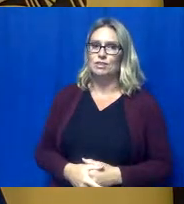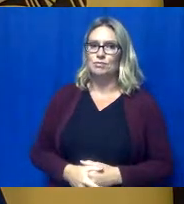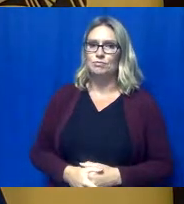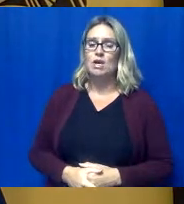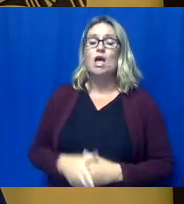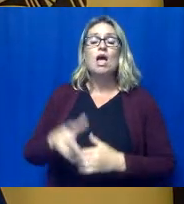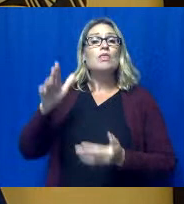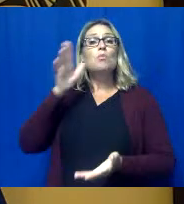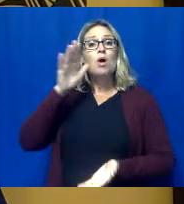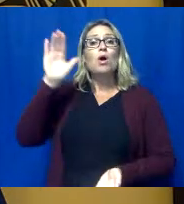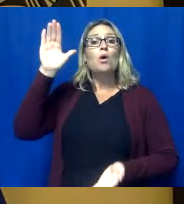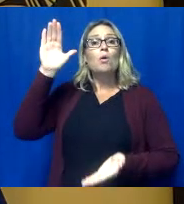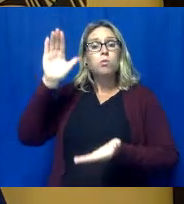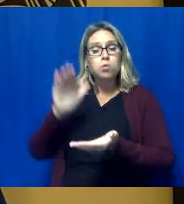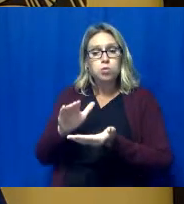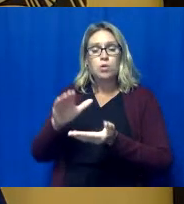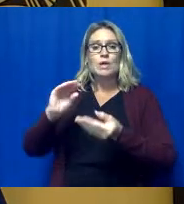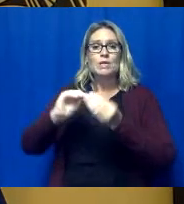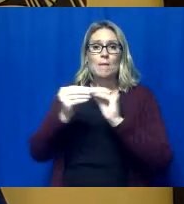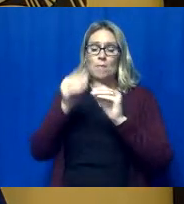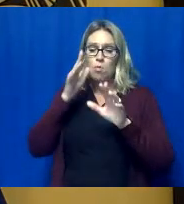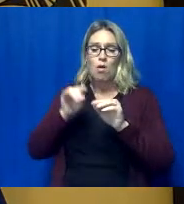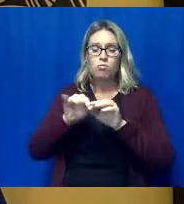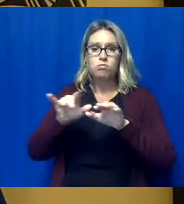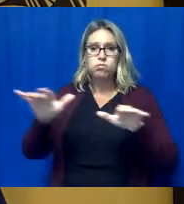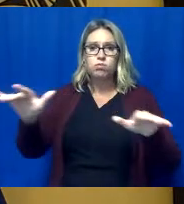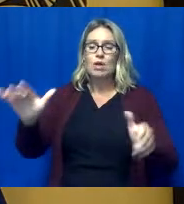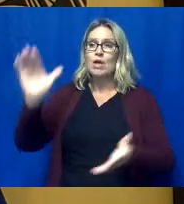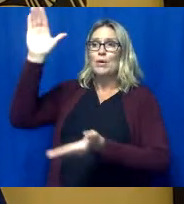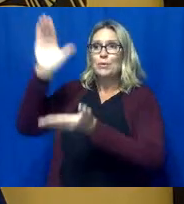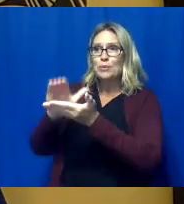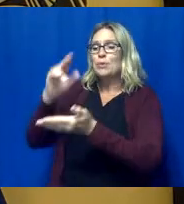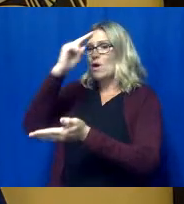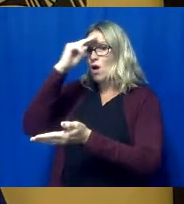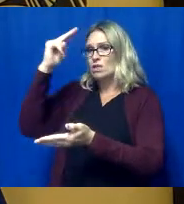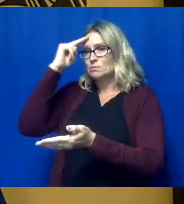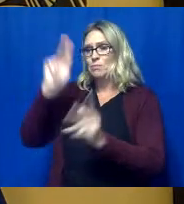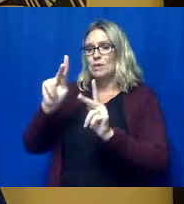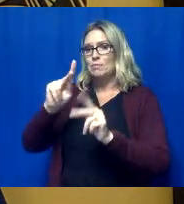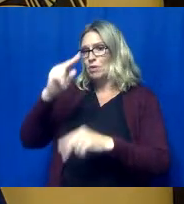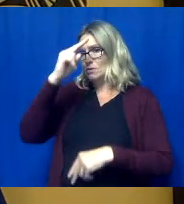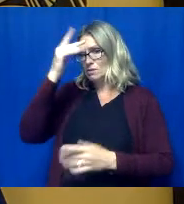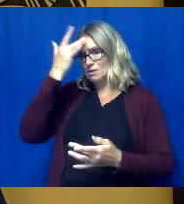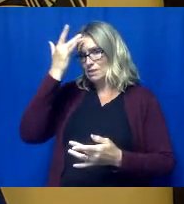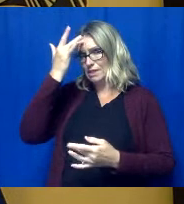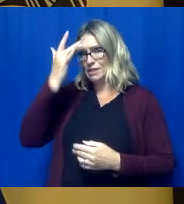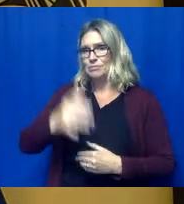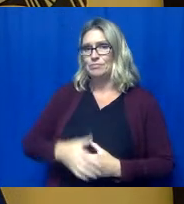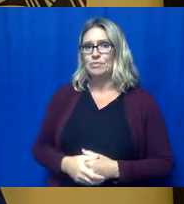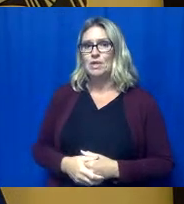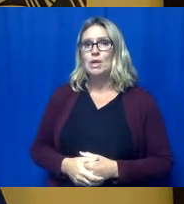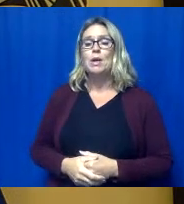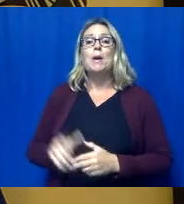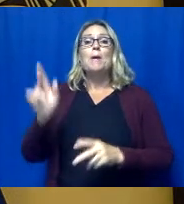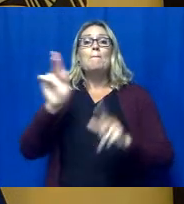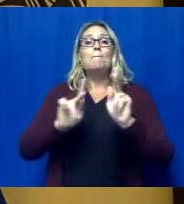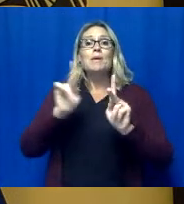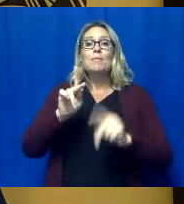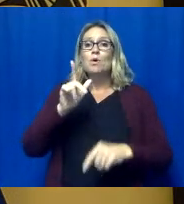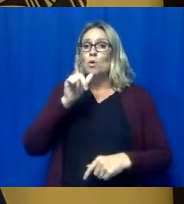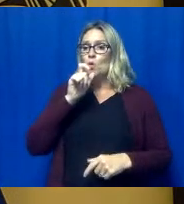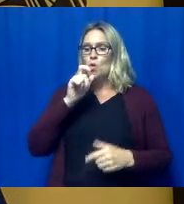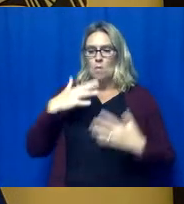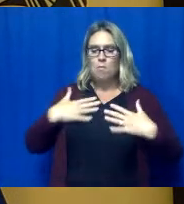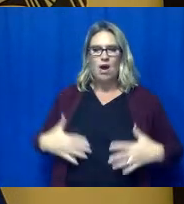reduce the number of active cases and hospitalizations. We announced this week that individuals who are immunocompromised are